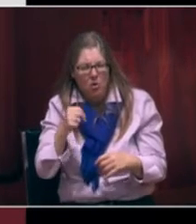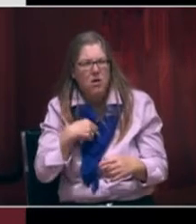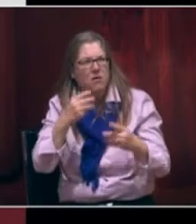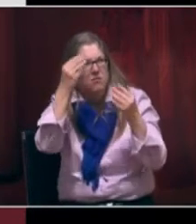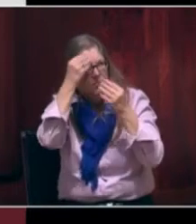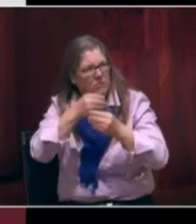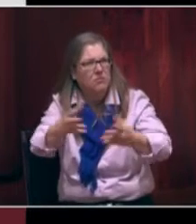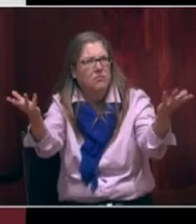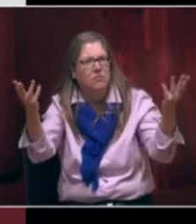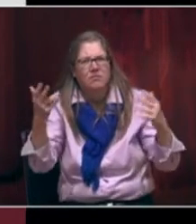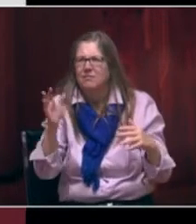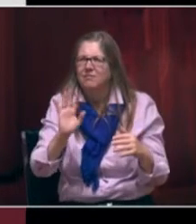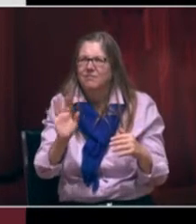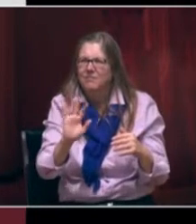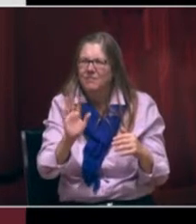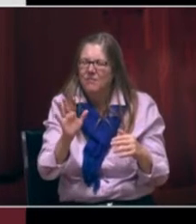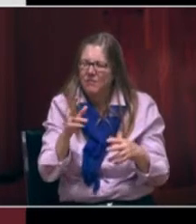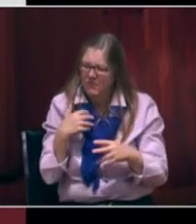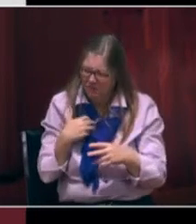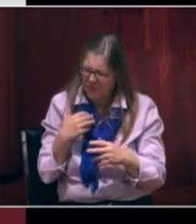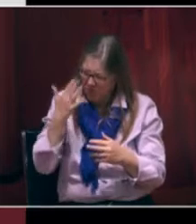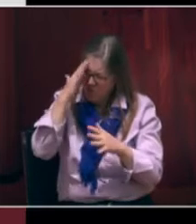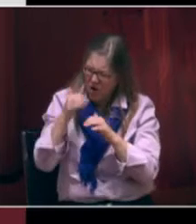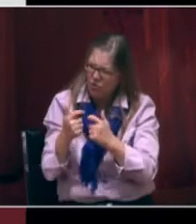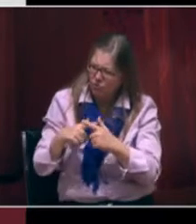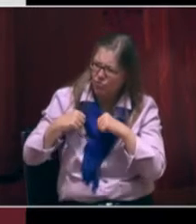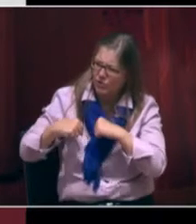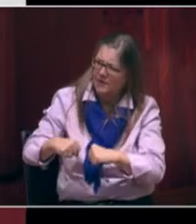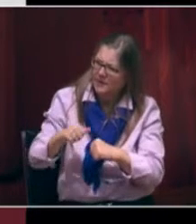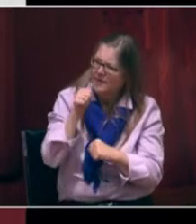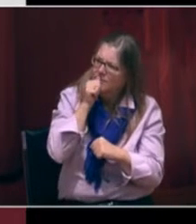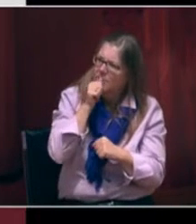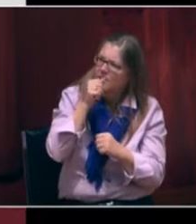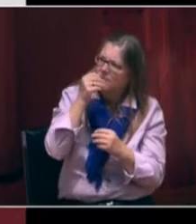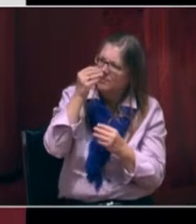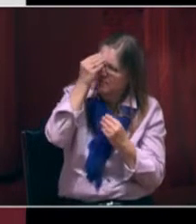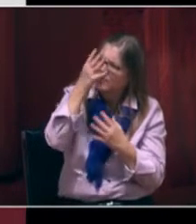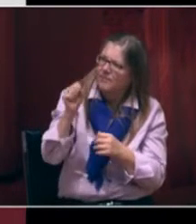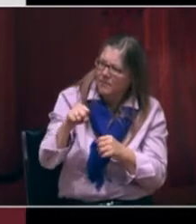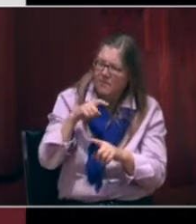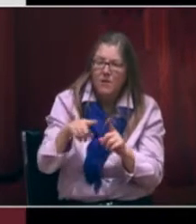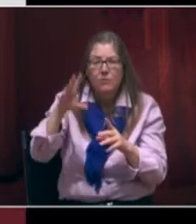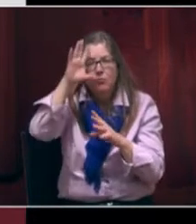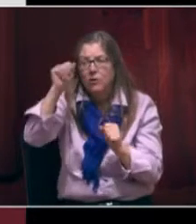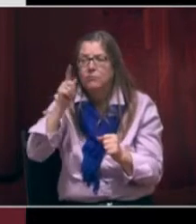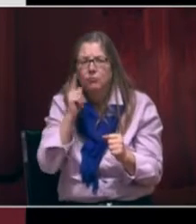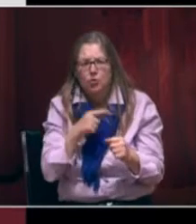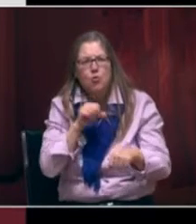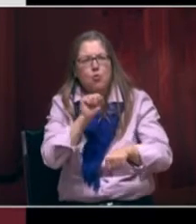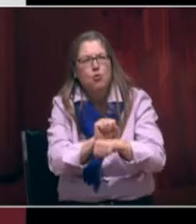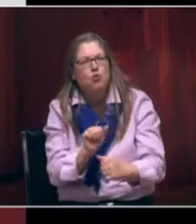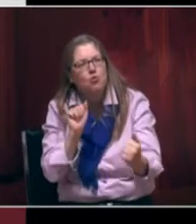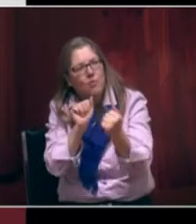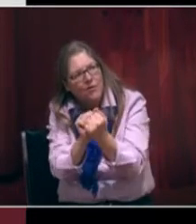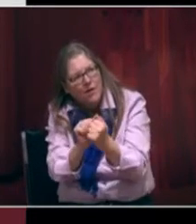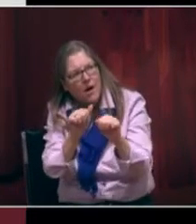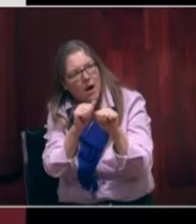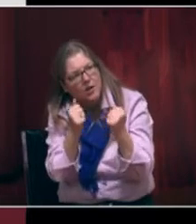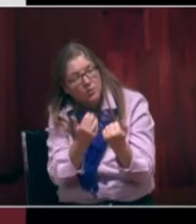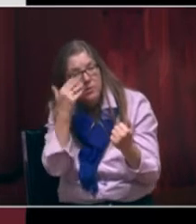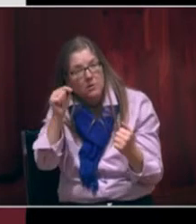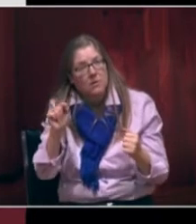sensitive information, namely classified. But the president said, you know, you need to work with agencies because there was recognition that some